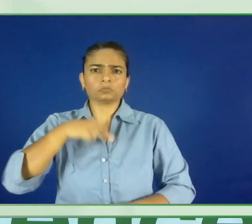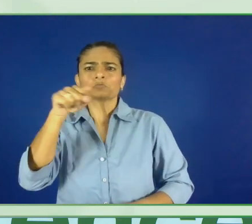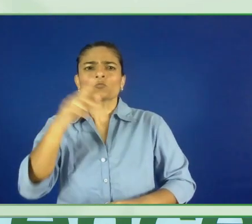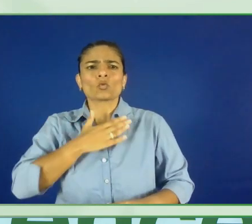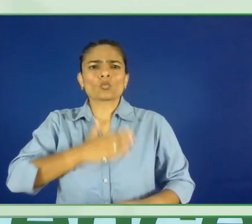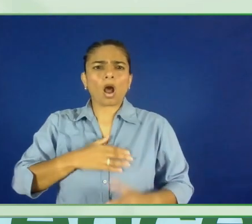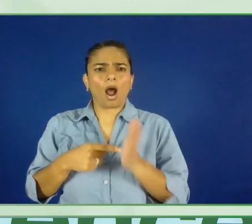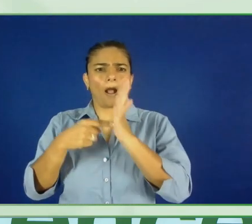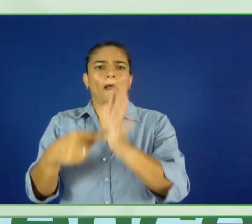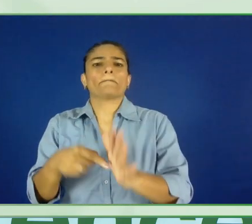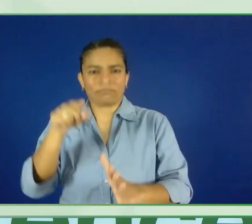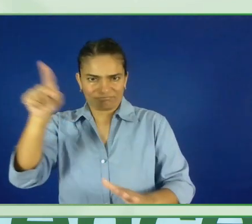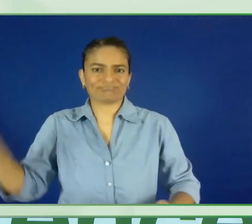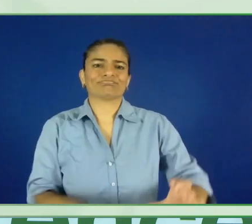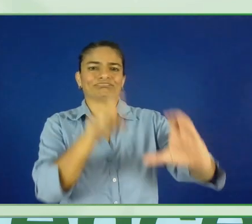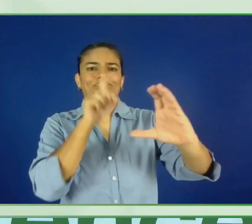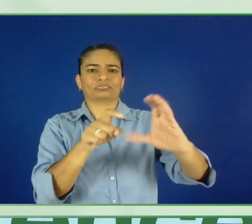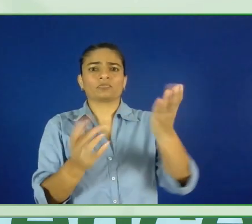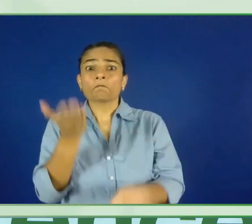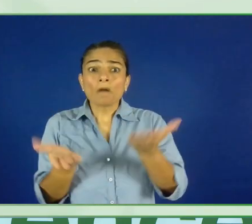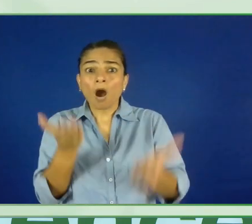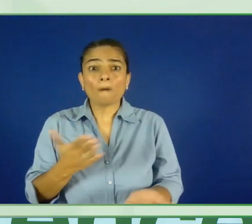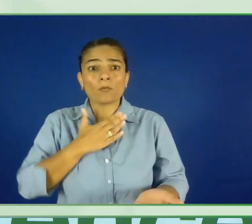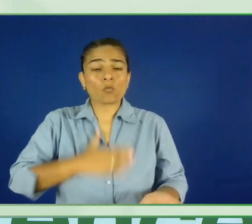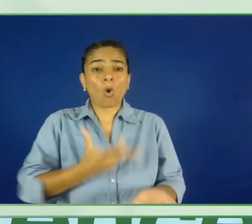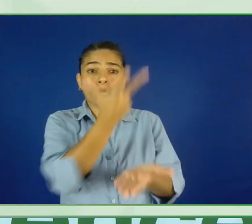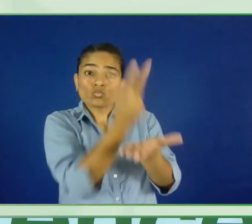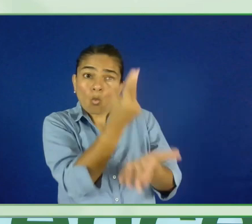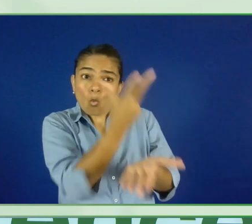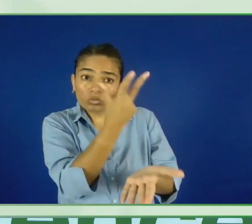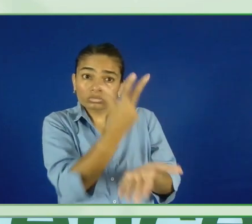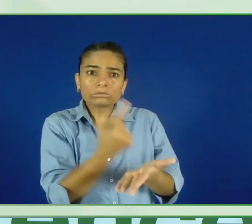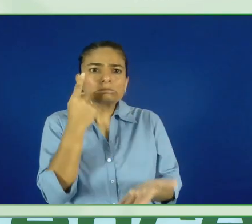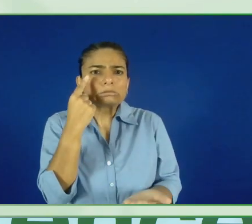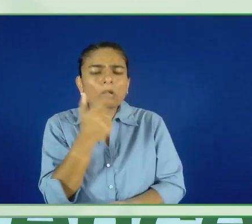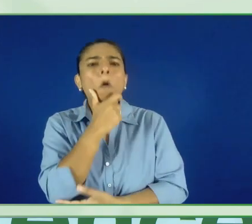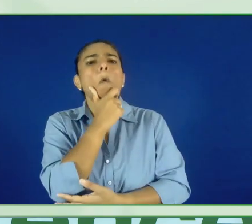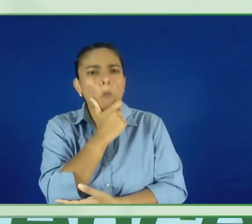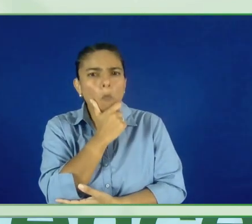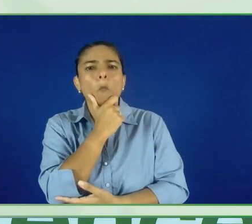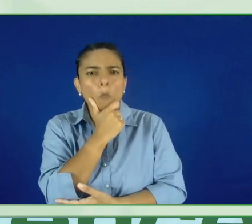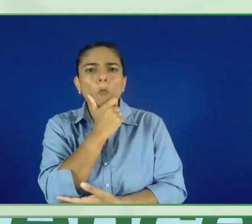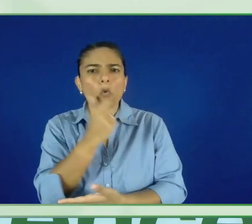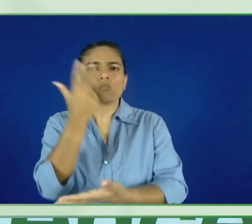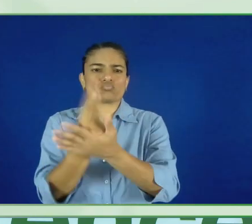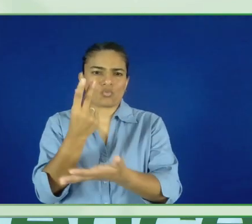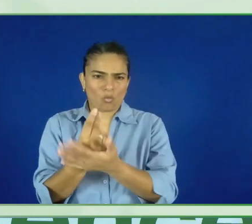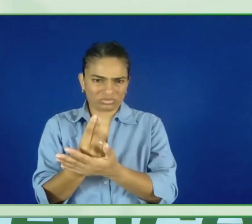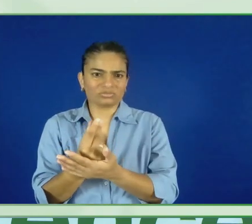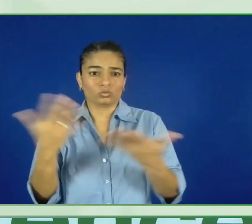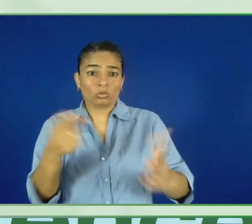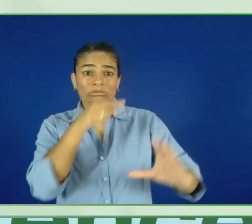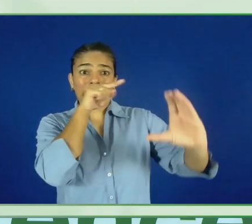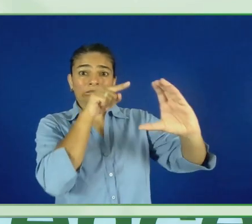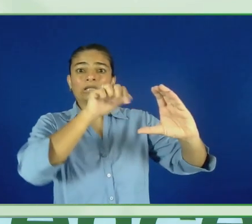the recording of this session. So this is basically how this works and what data we are using. It's of course not as simple. It's not that you